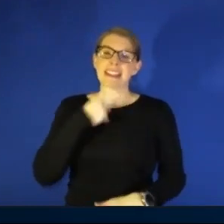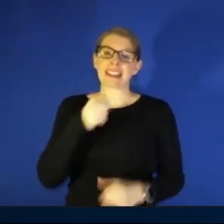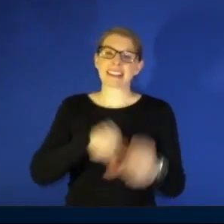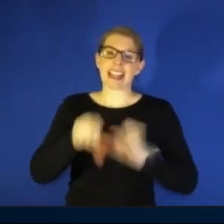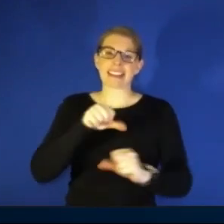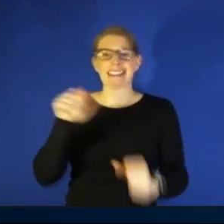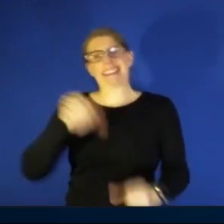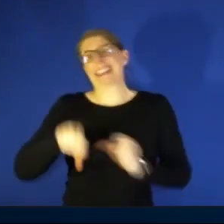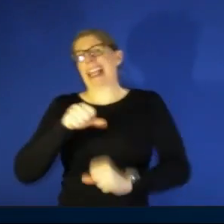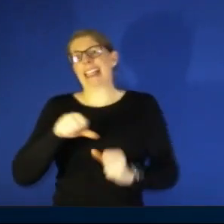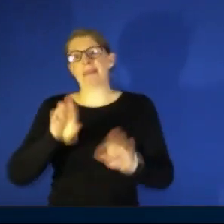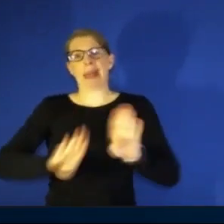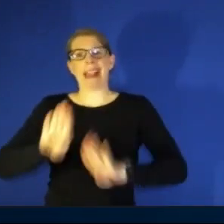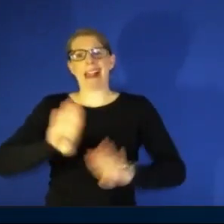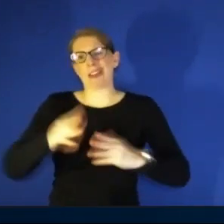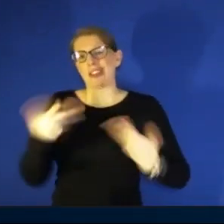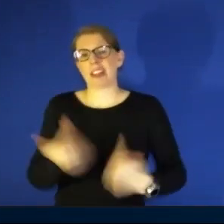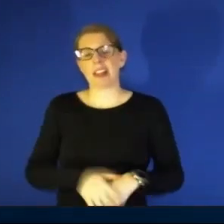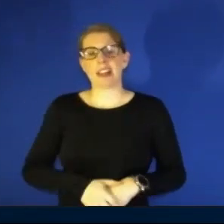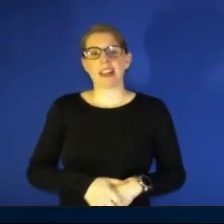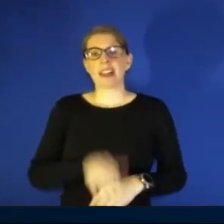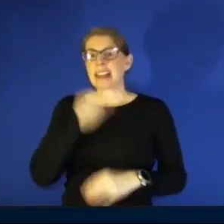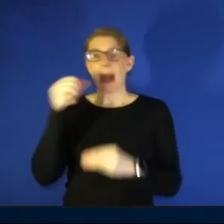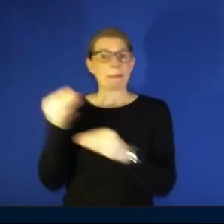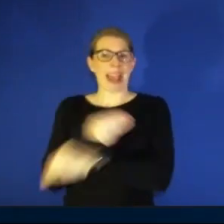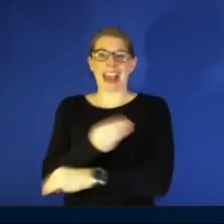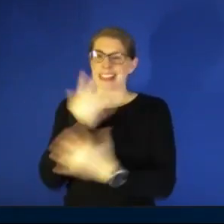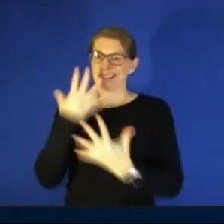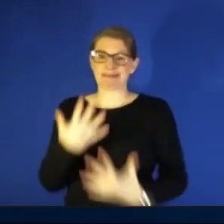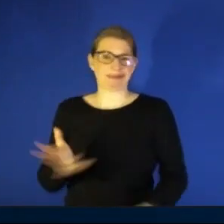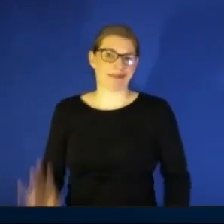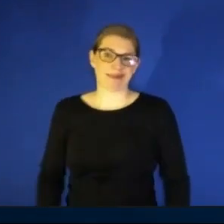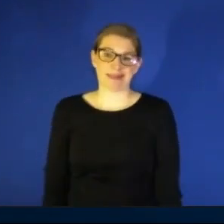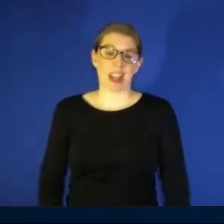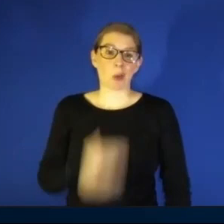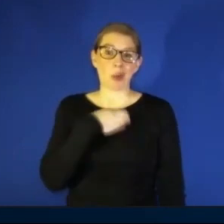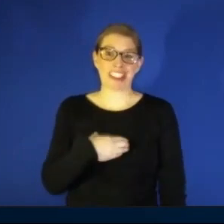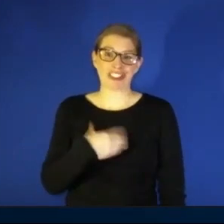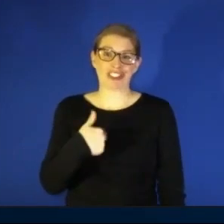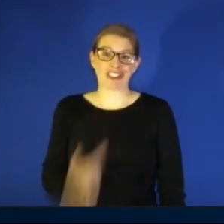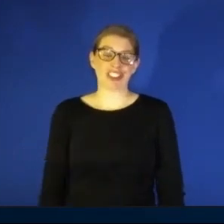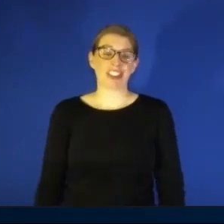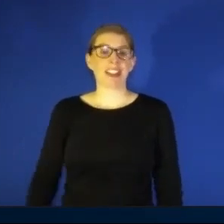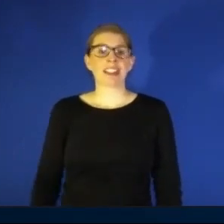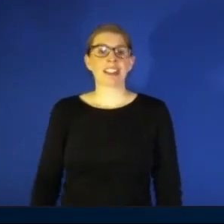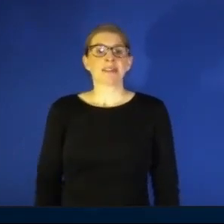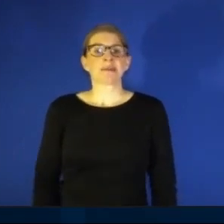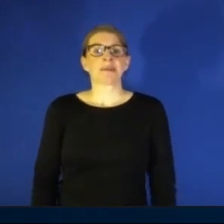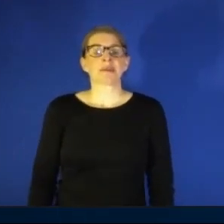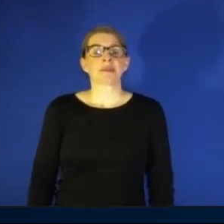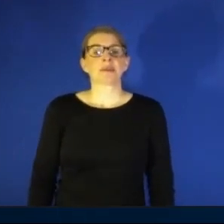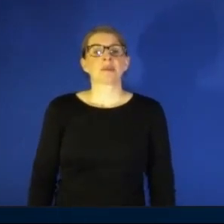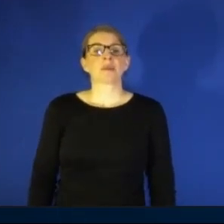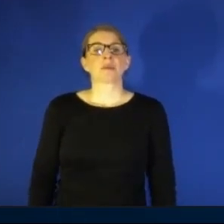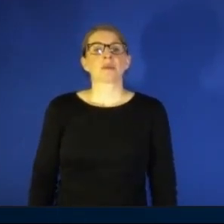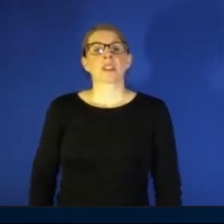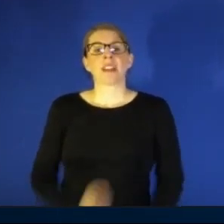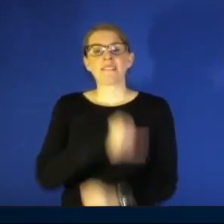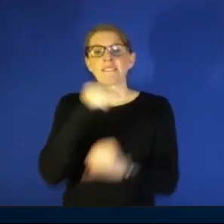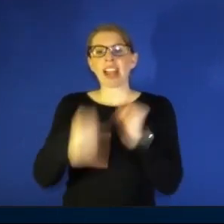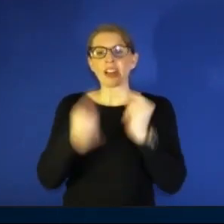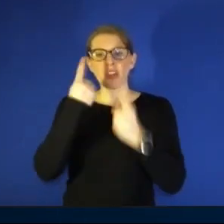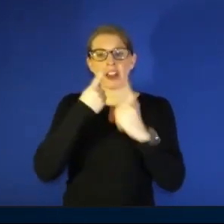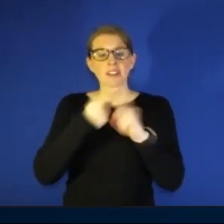science, biology. Okay, I would hope so. It wasn't math, unfortunately. Right, I wish I know. it was. All right, let's get to some final thoughts from our